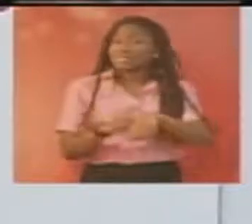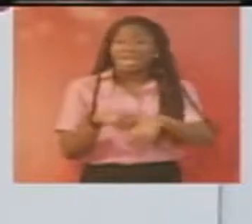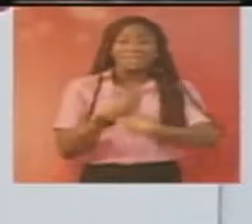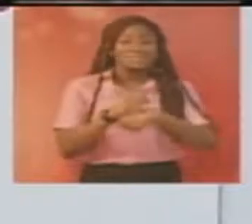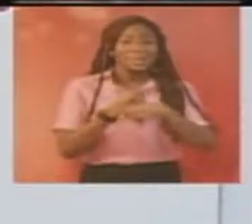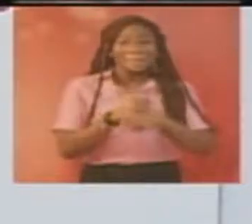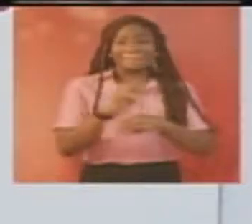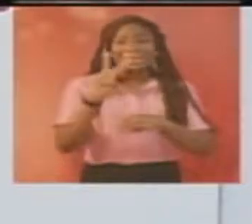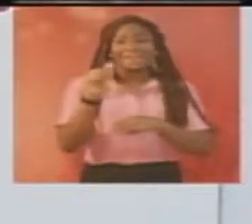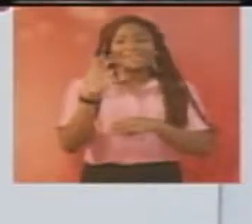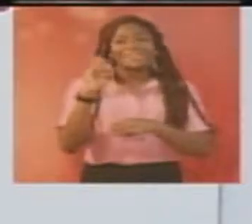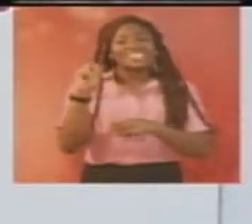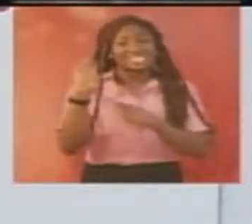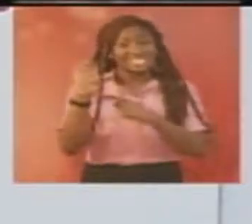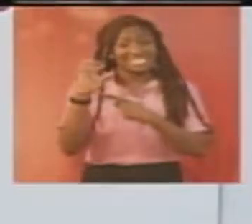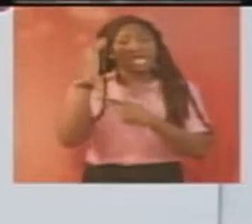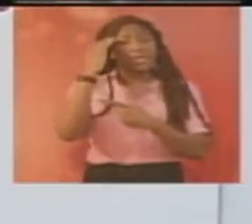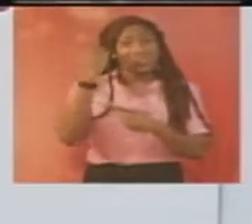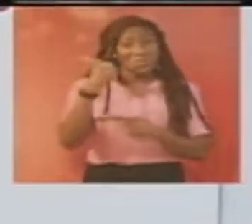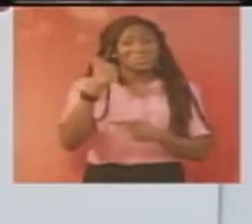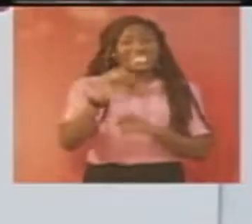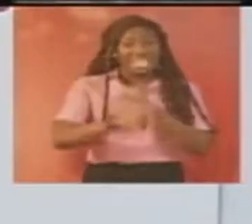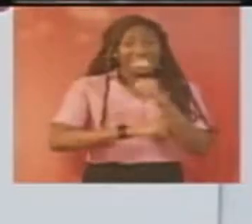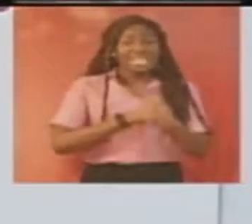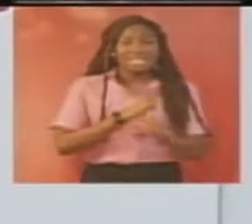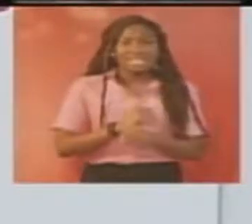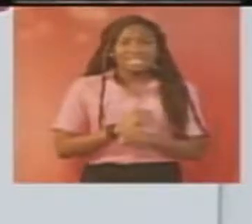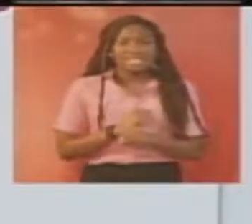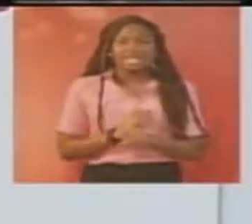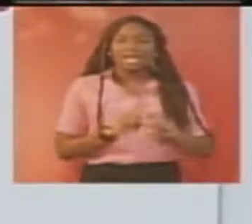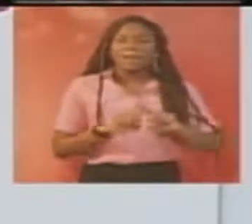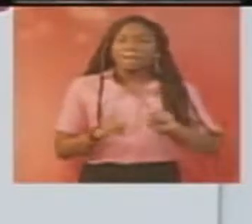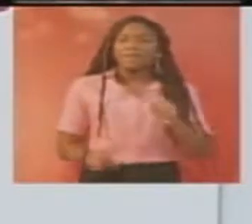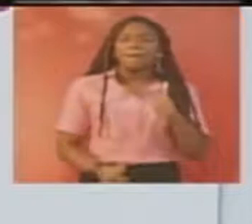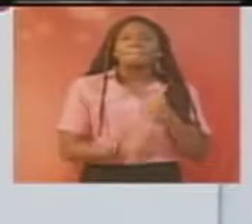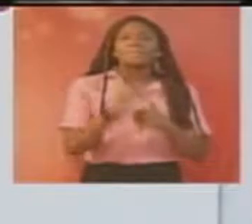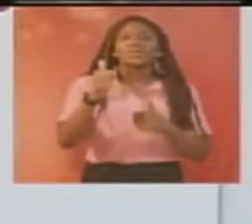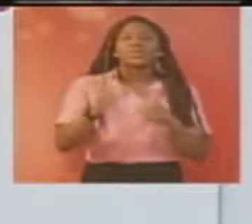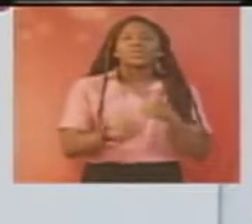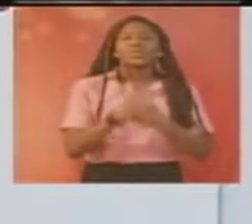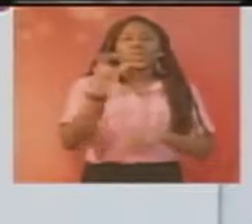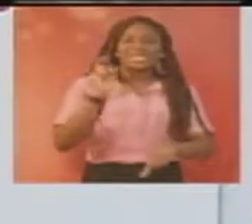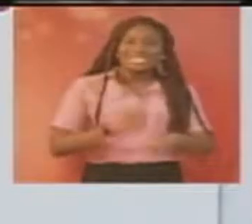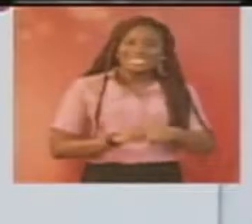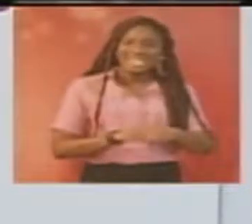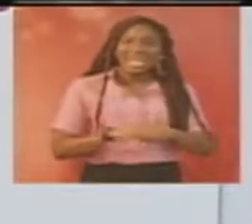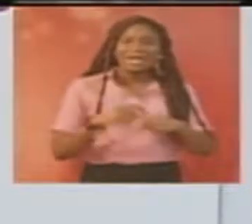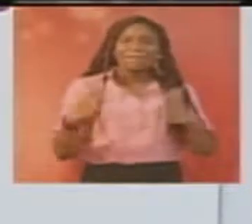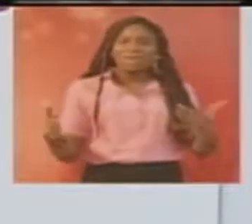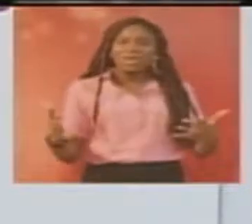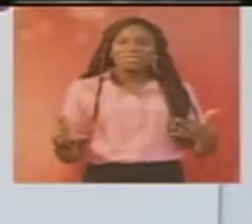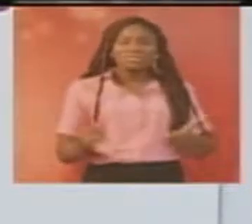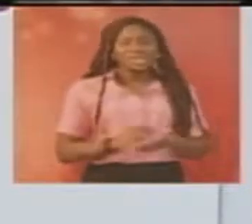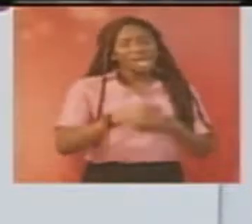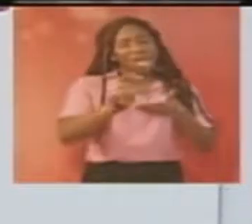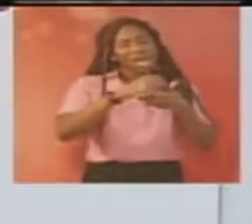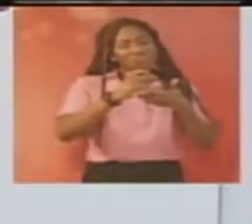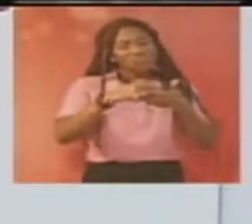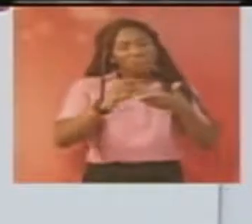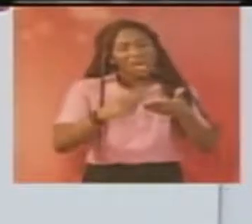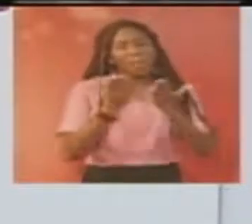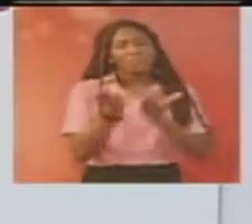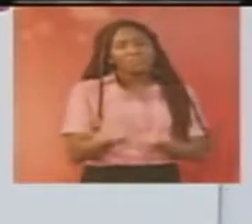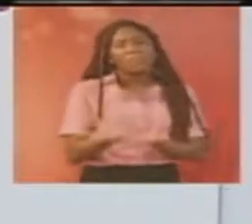years, a lot of that time is downtime. It's time spent writing grant proposals. It's time spent